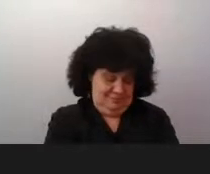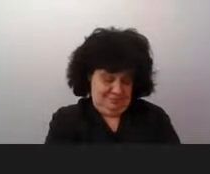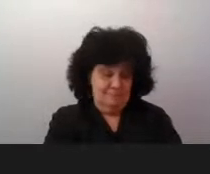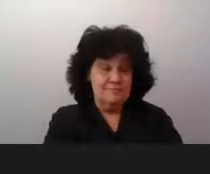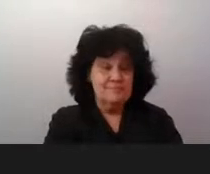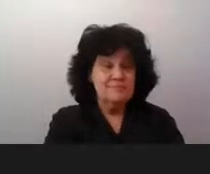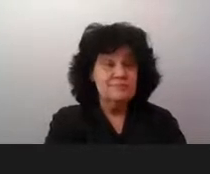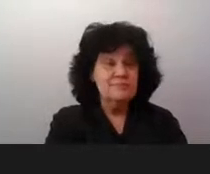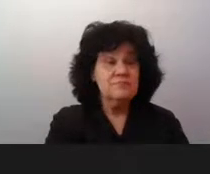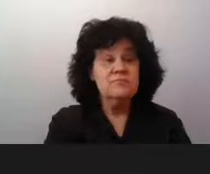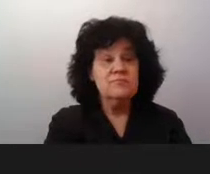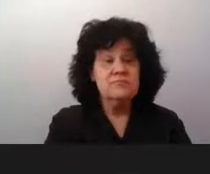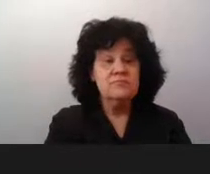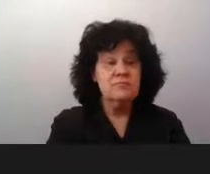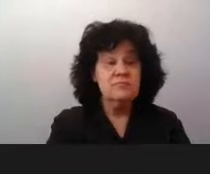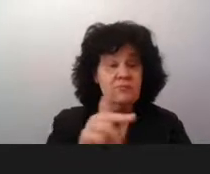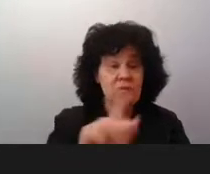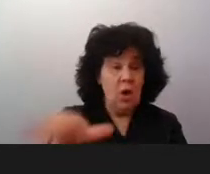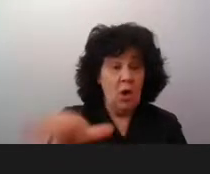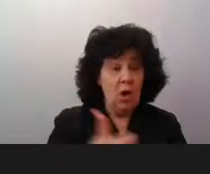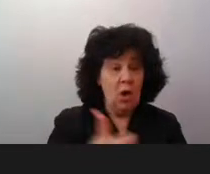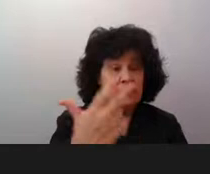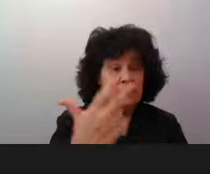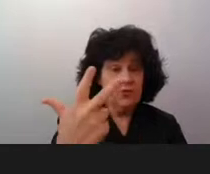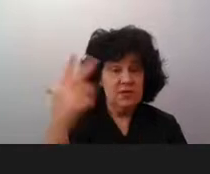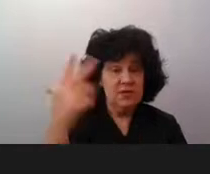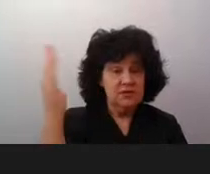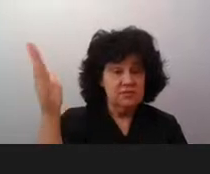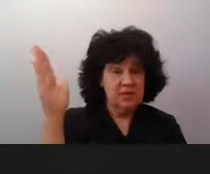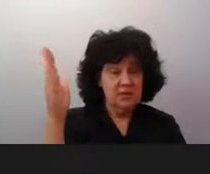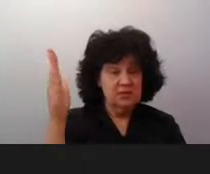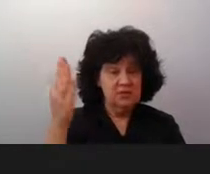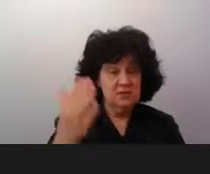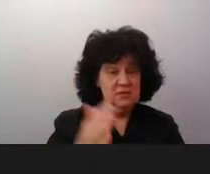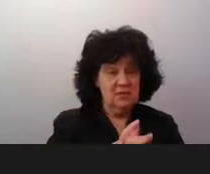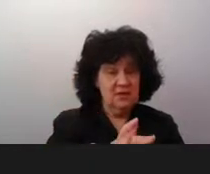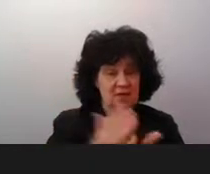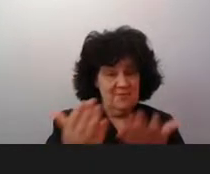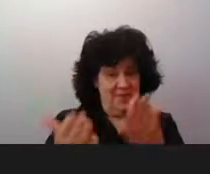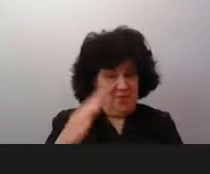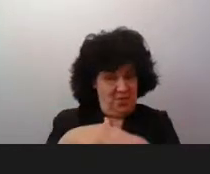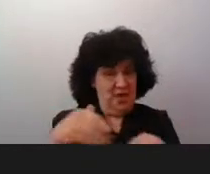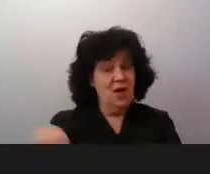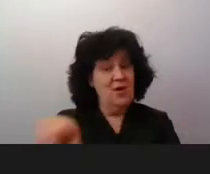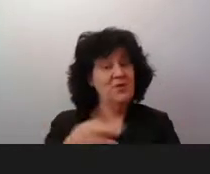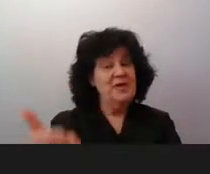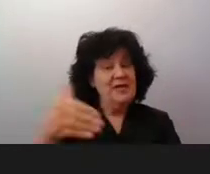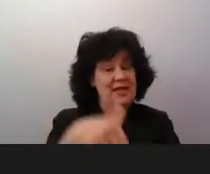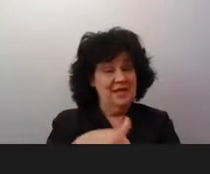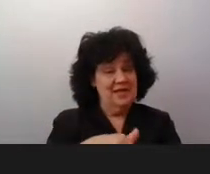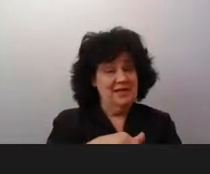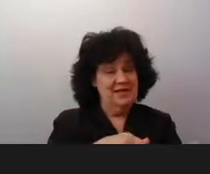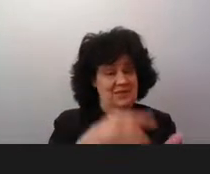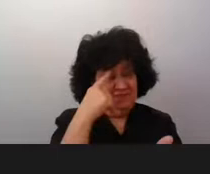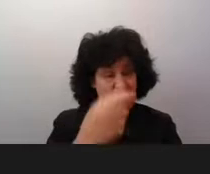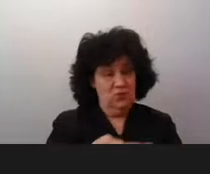I think that all three of our guest speakers today might be called upon again in the future as resources. So